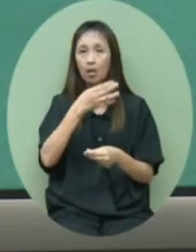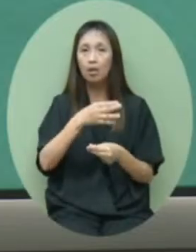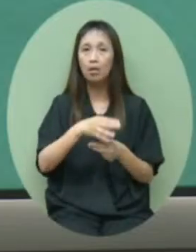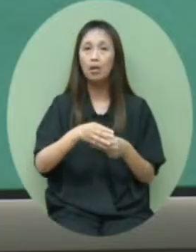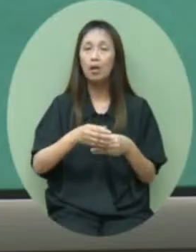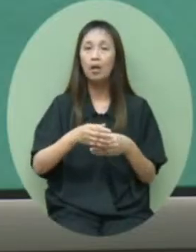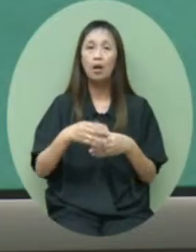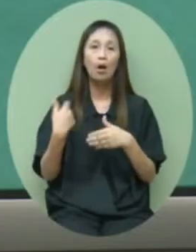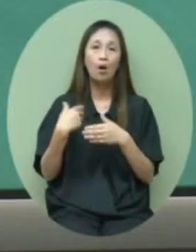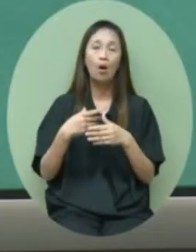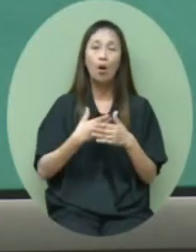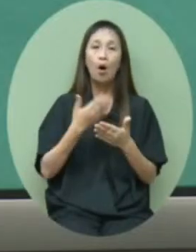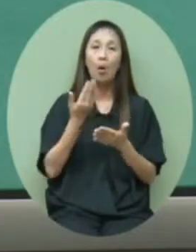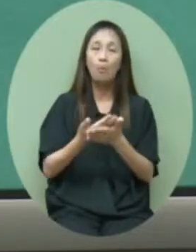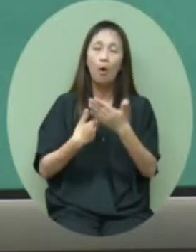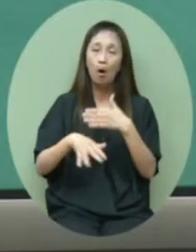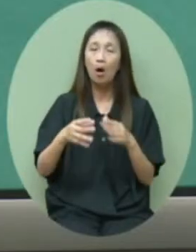give out gifts.